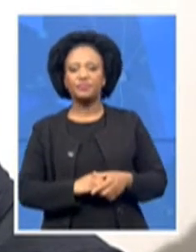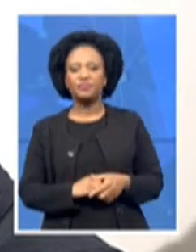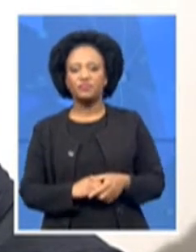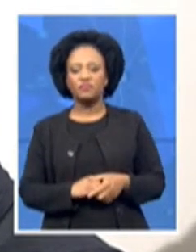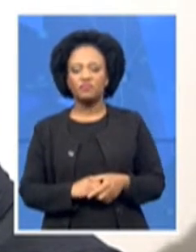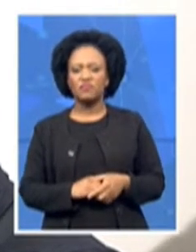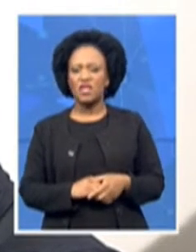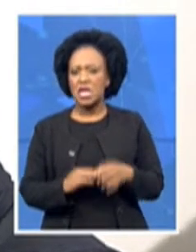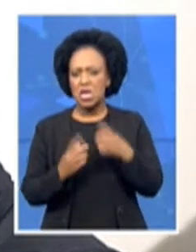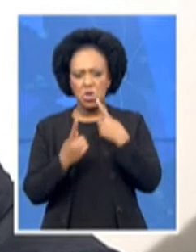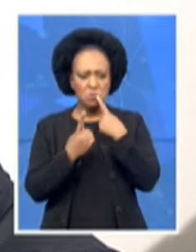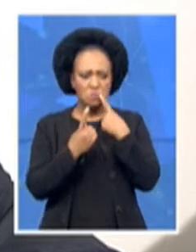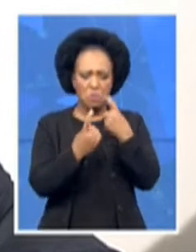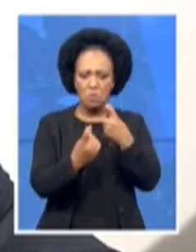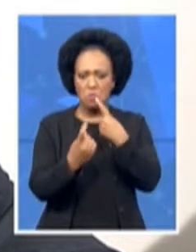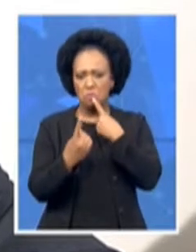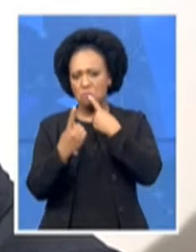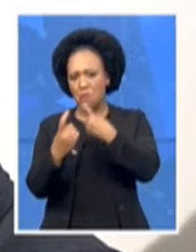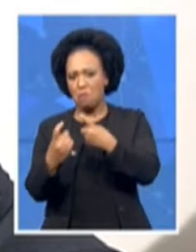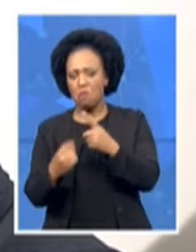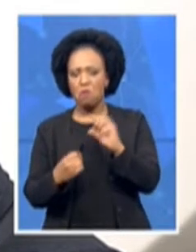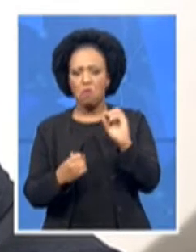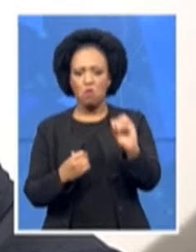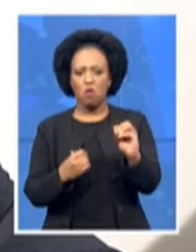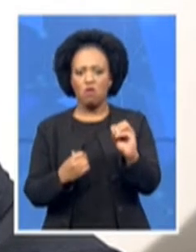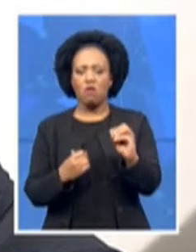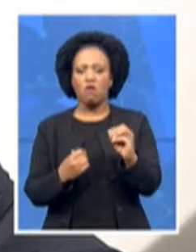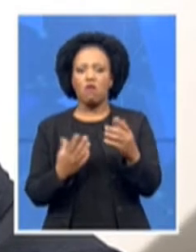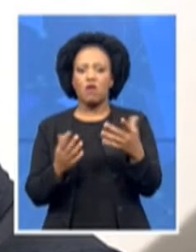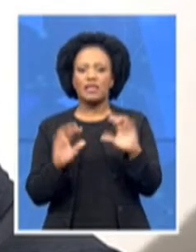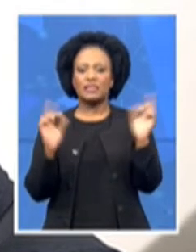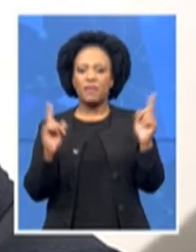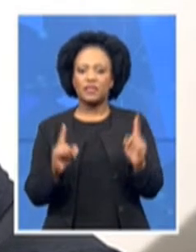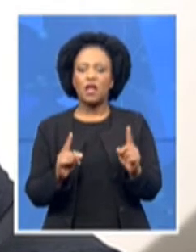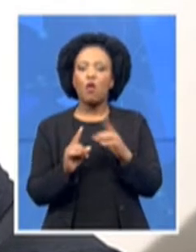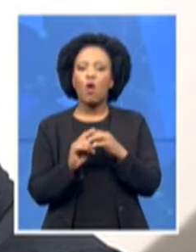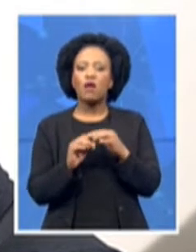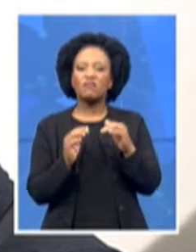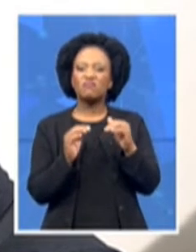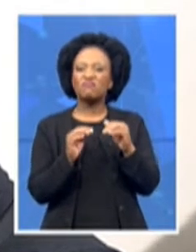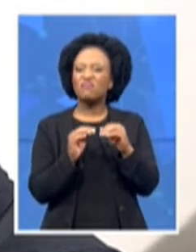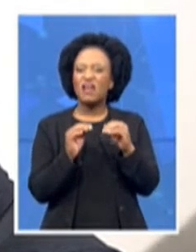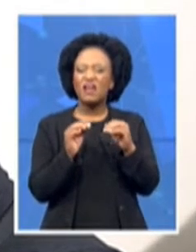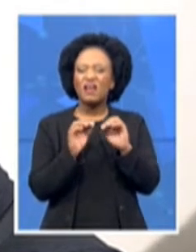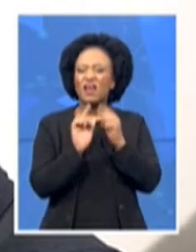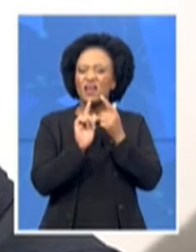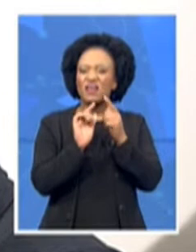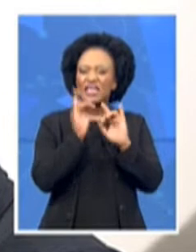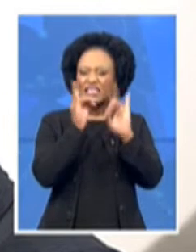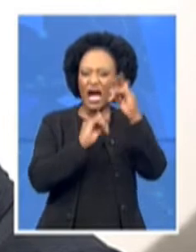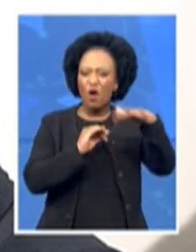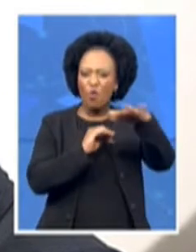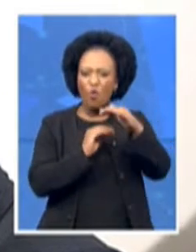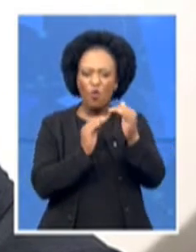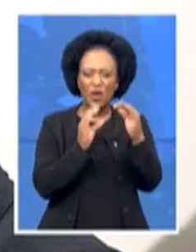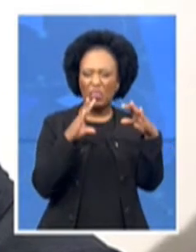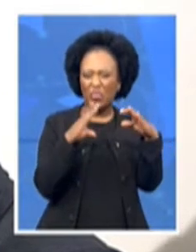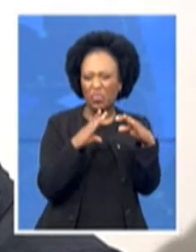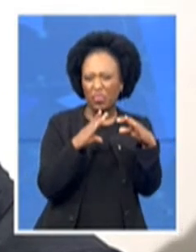sites, especially in your small towns, in vast areas where elderly people are